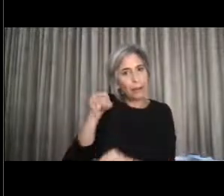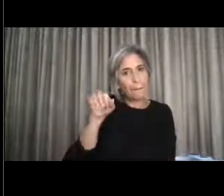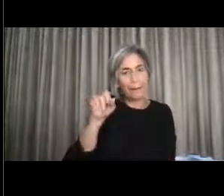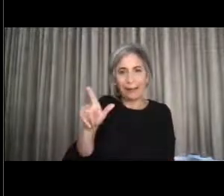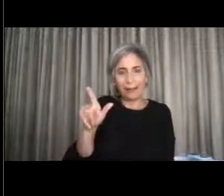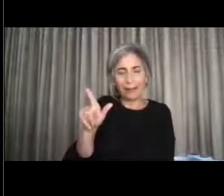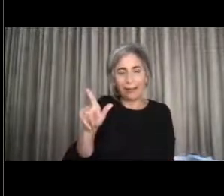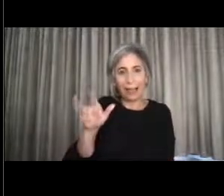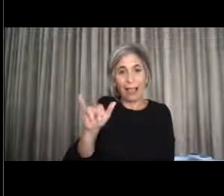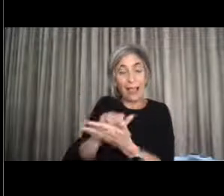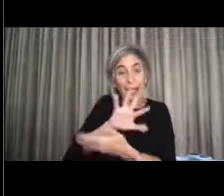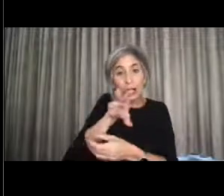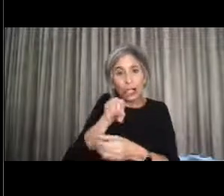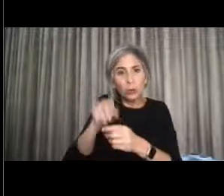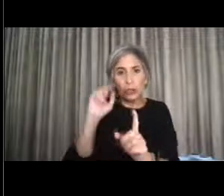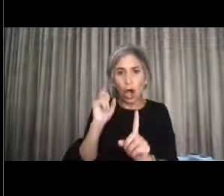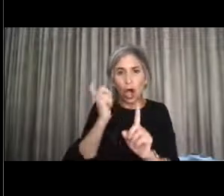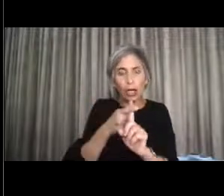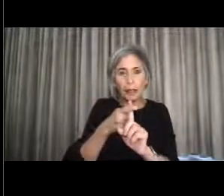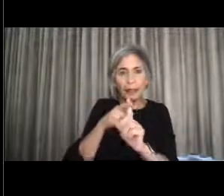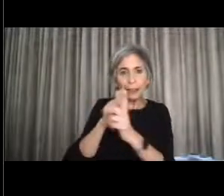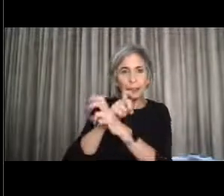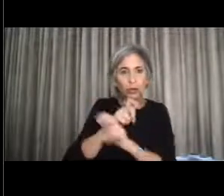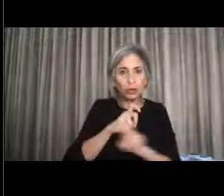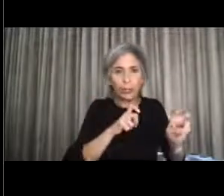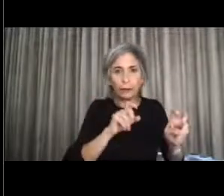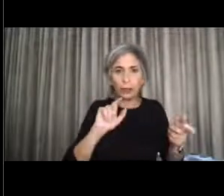will include an automatic transfer switch.